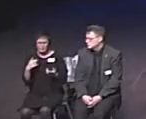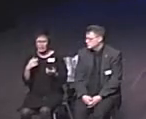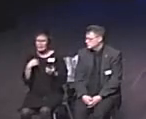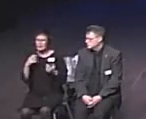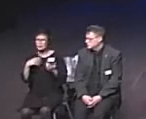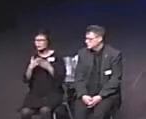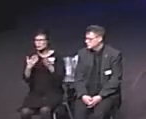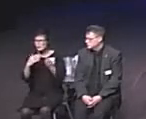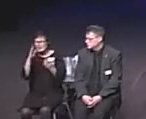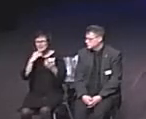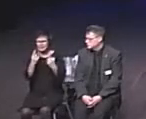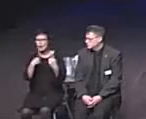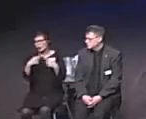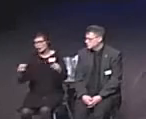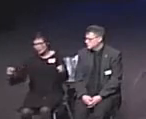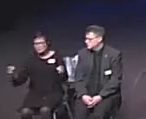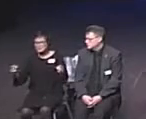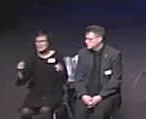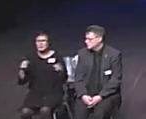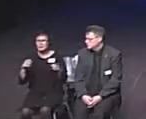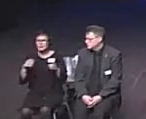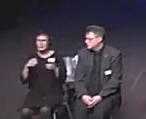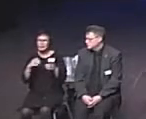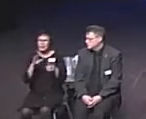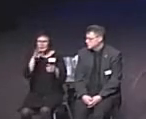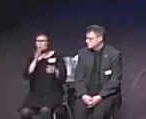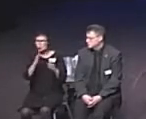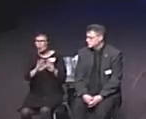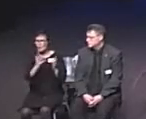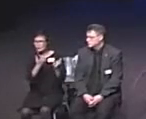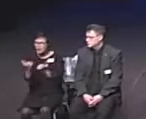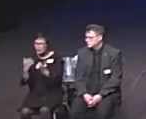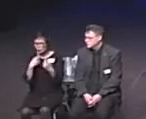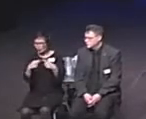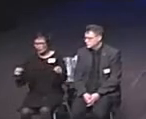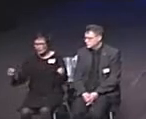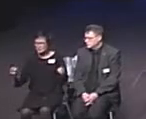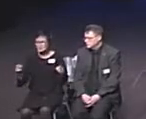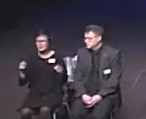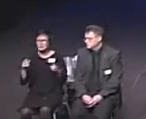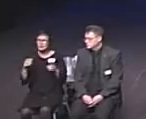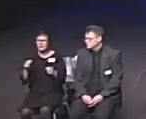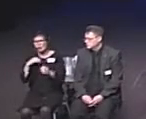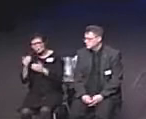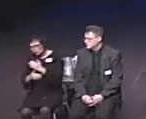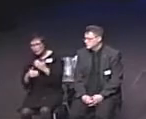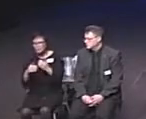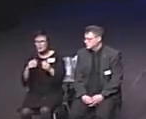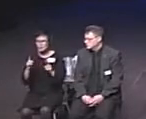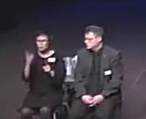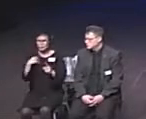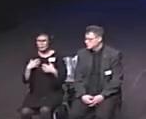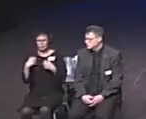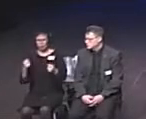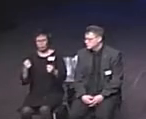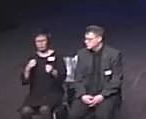different circumstances, but the same needs, and everyone that needs the same thing and also dare to challenge in